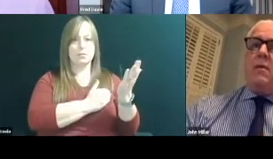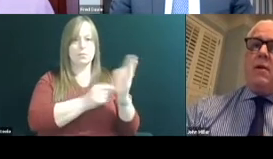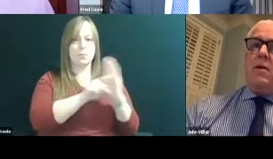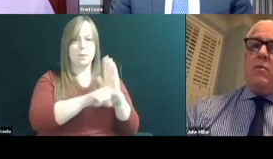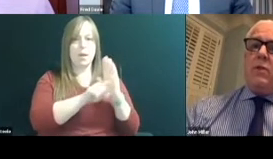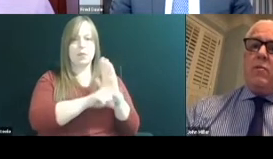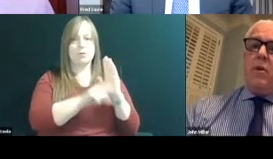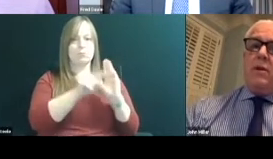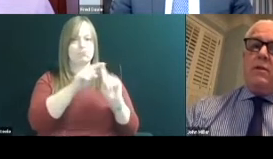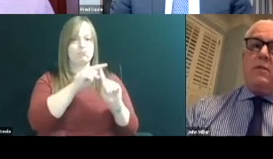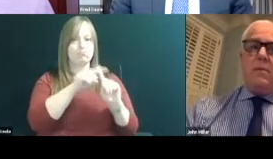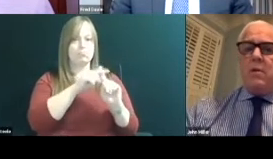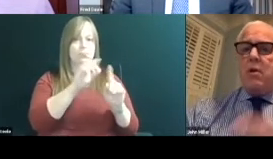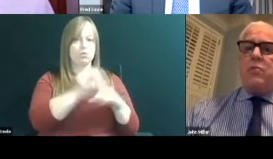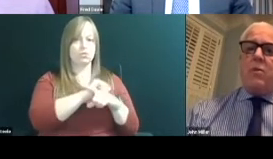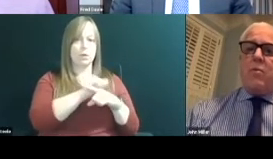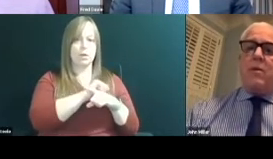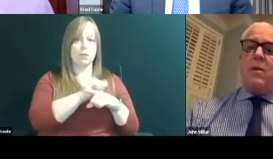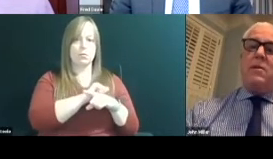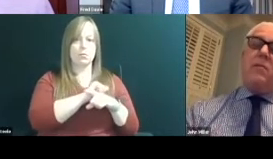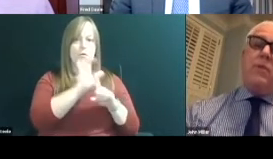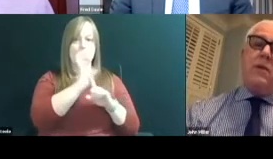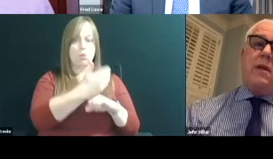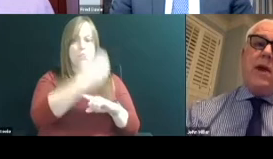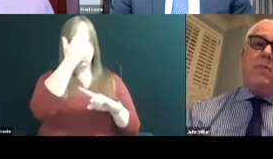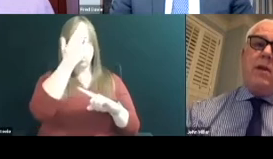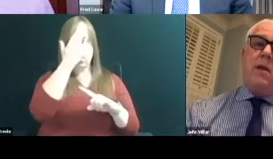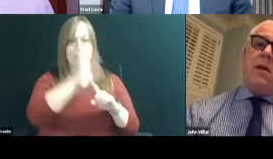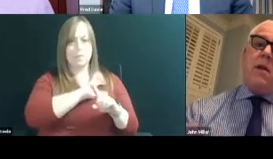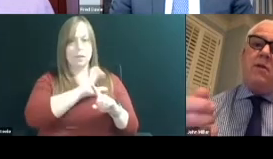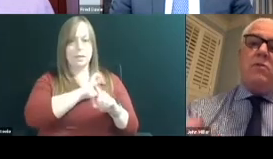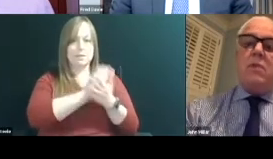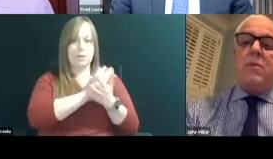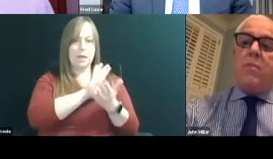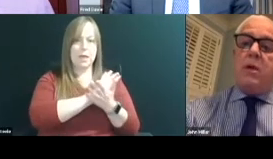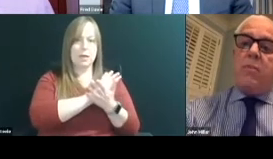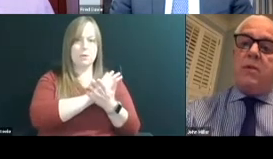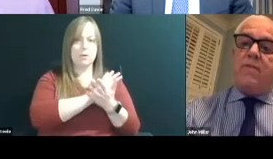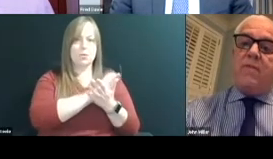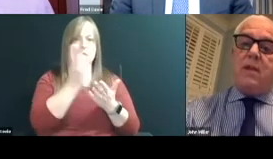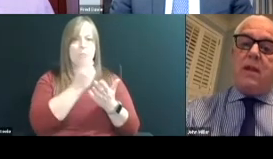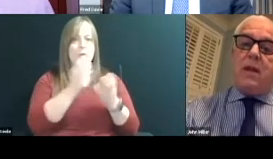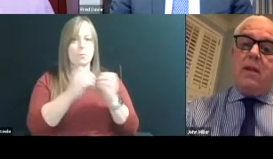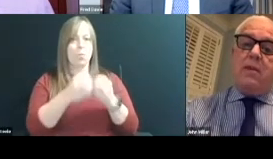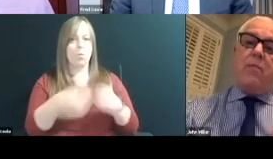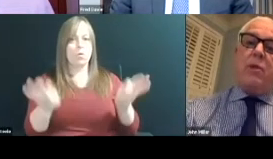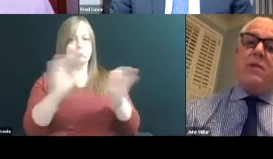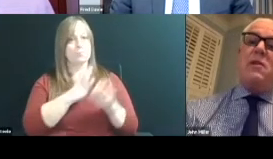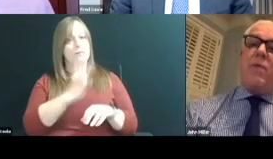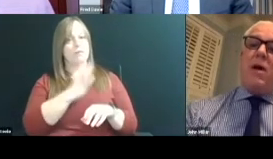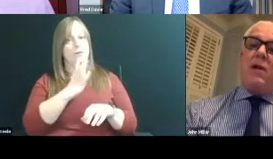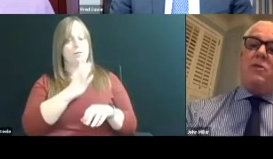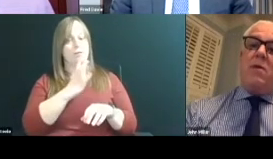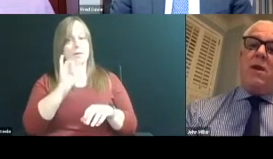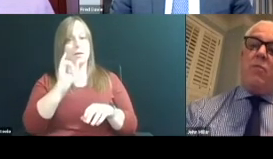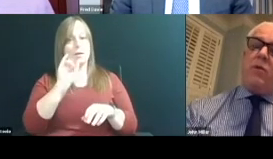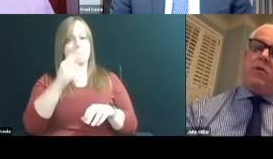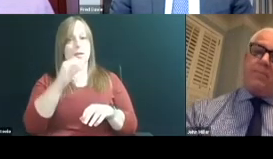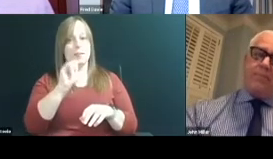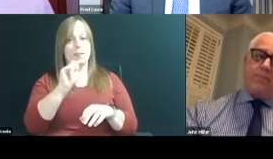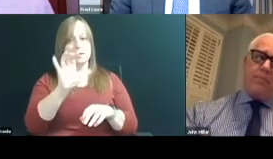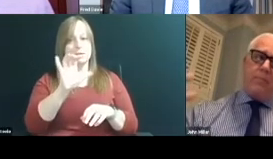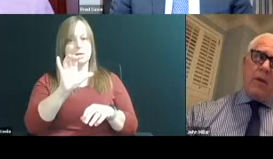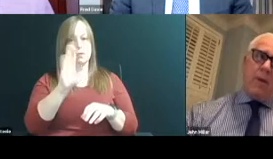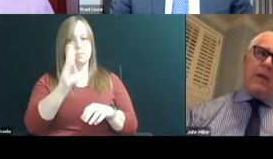training, which was cultural awareness in the police academy, to something much more sophisticated, the implicit bias training,